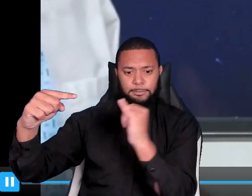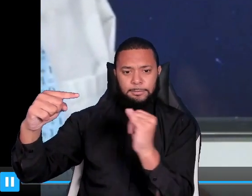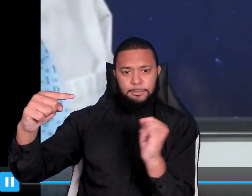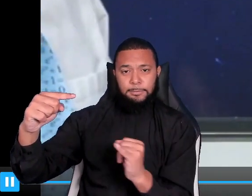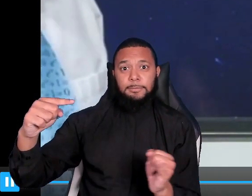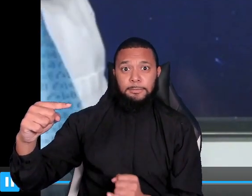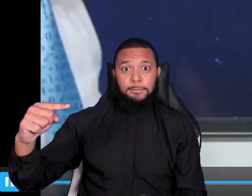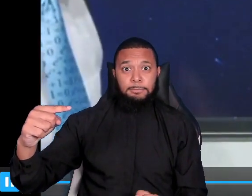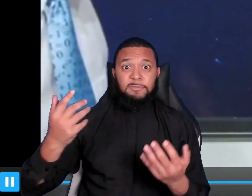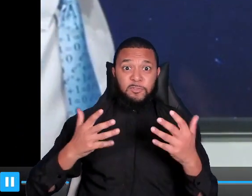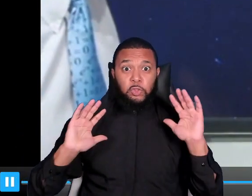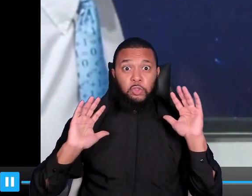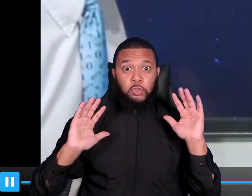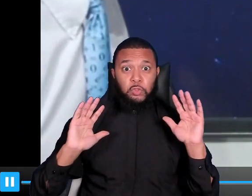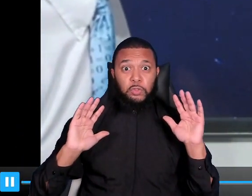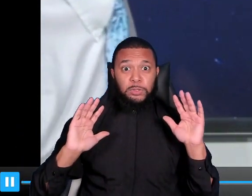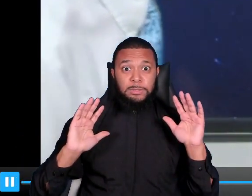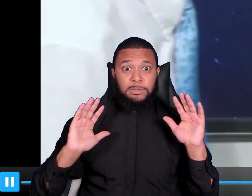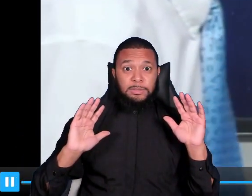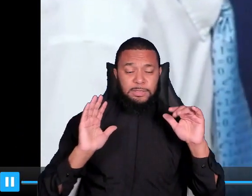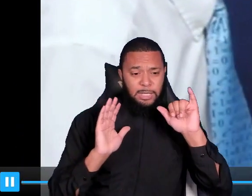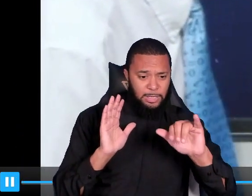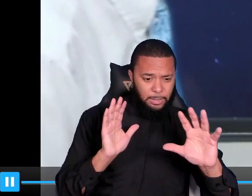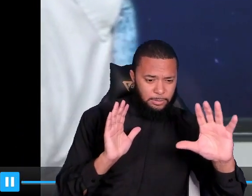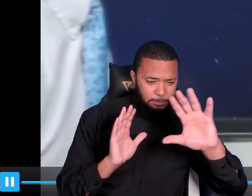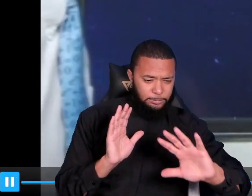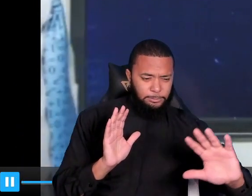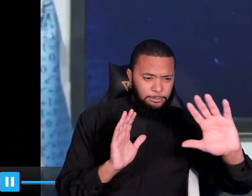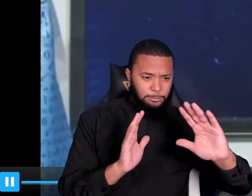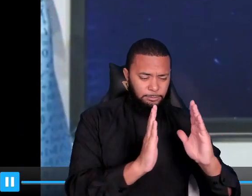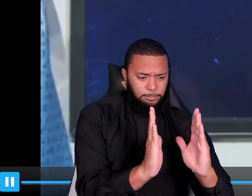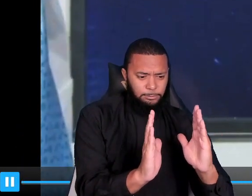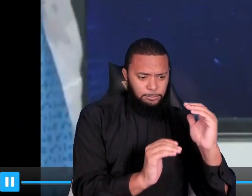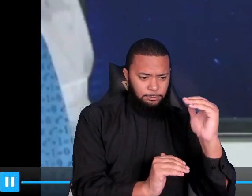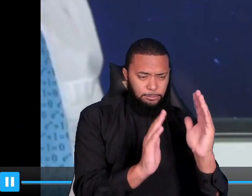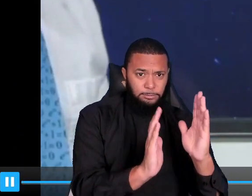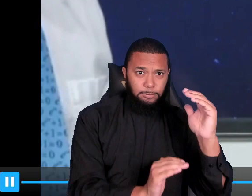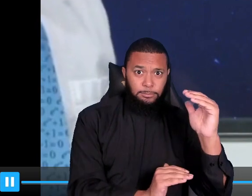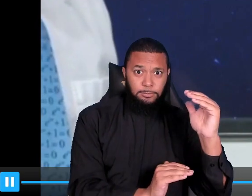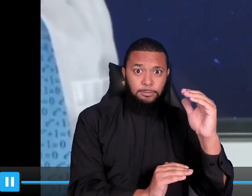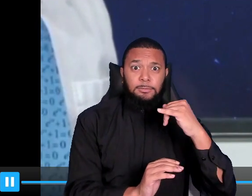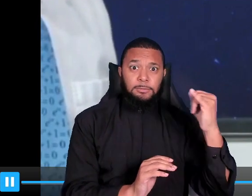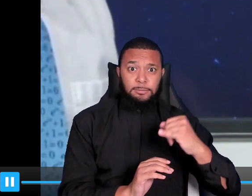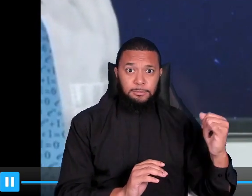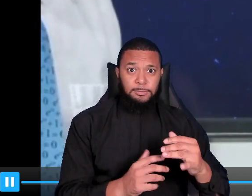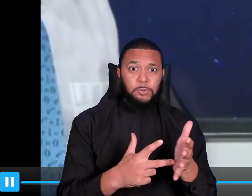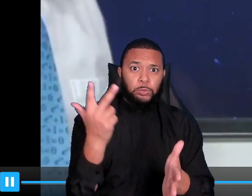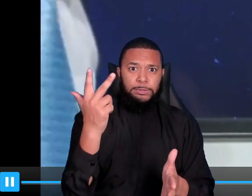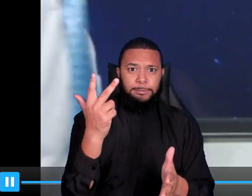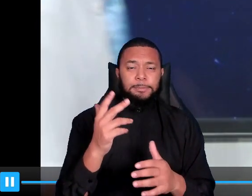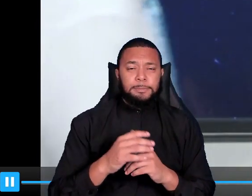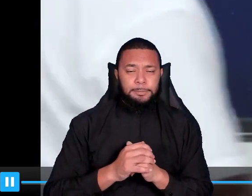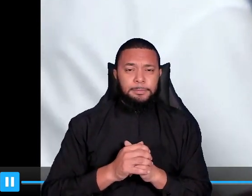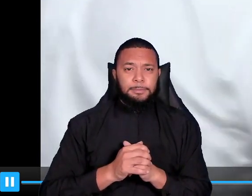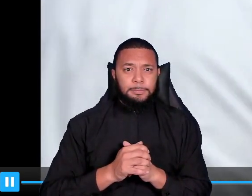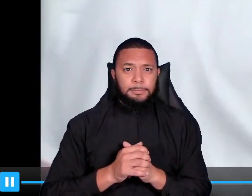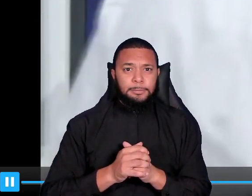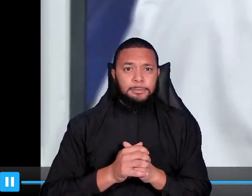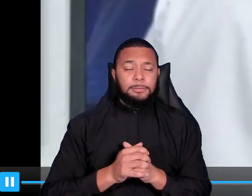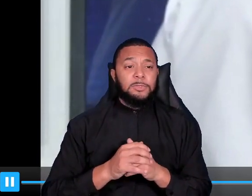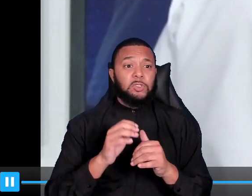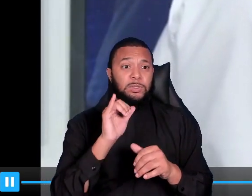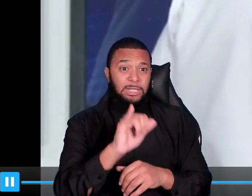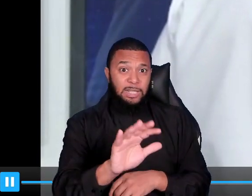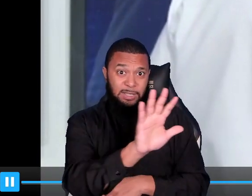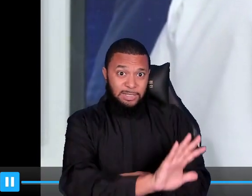line. Those are the points that got shaded all 3 times. So that